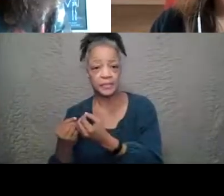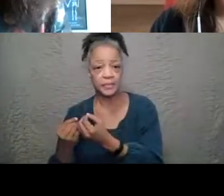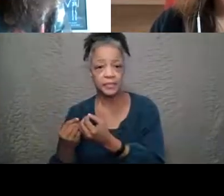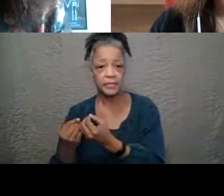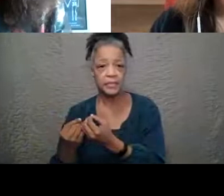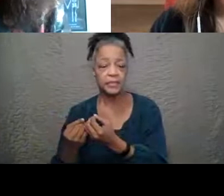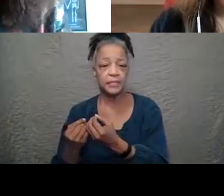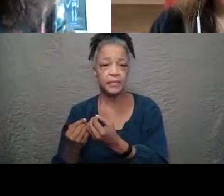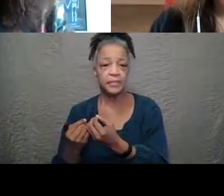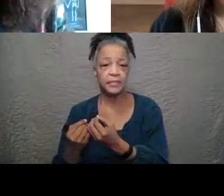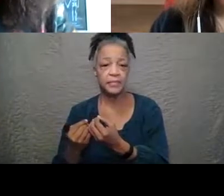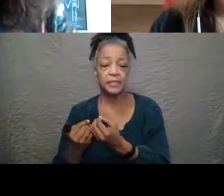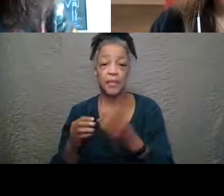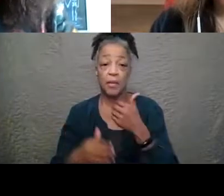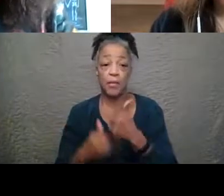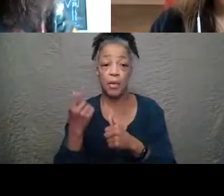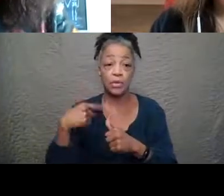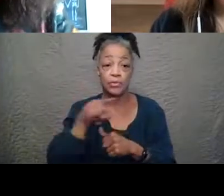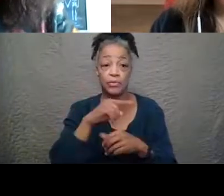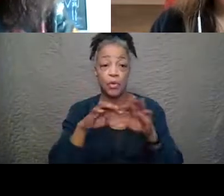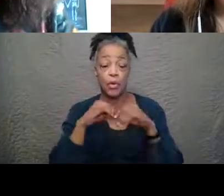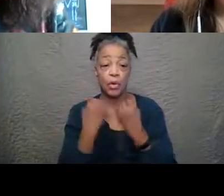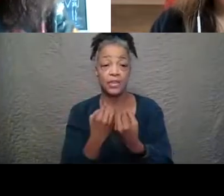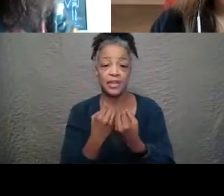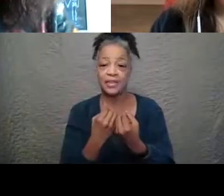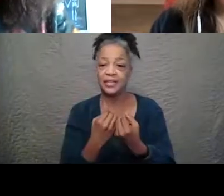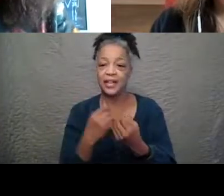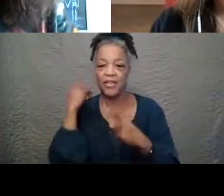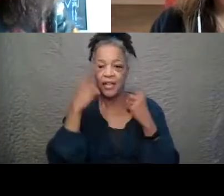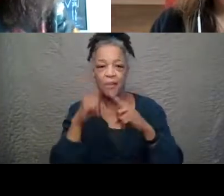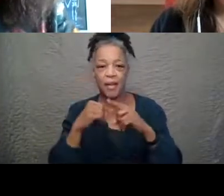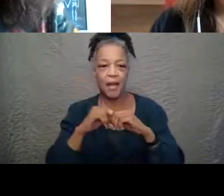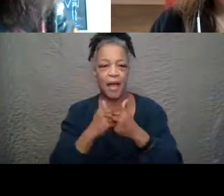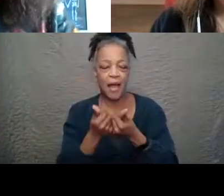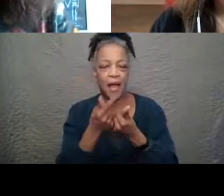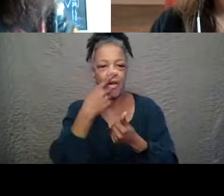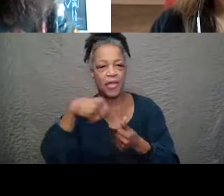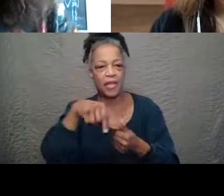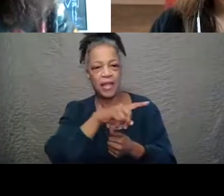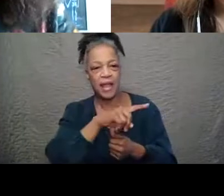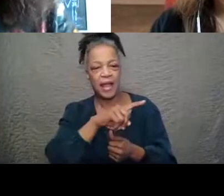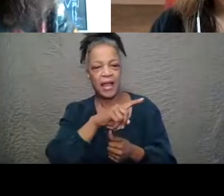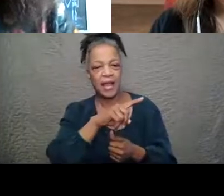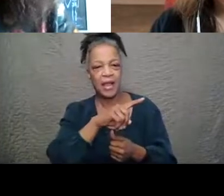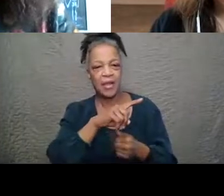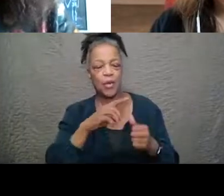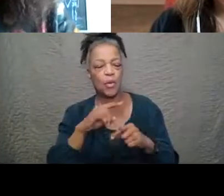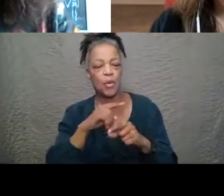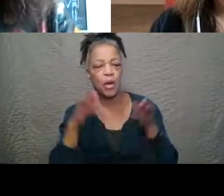and by and large, most of the organizations were really thinking about how they were